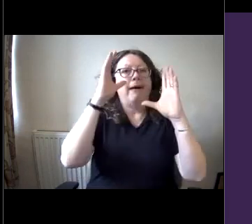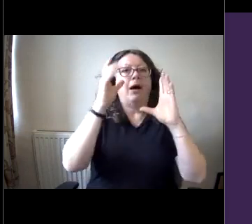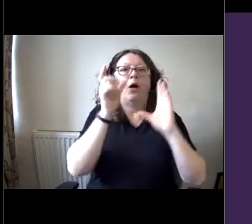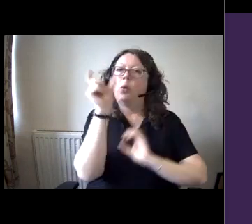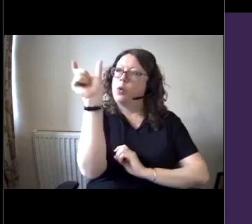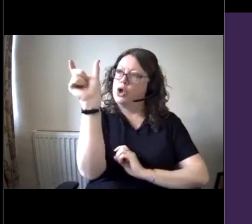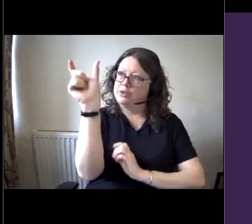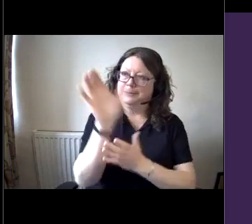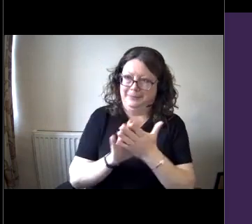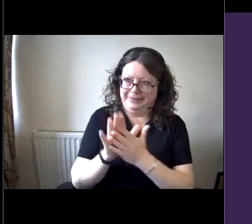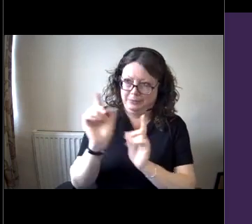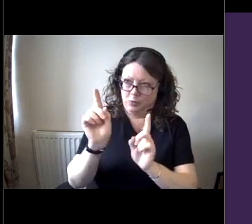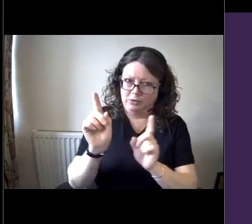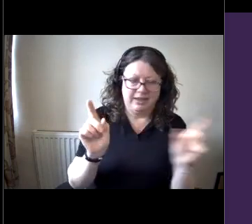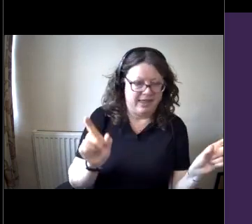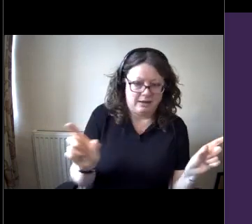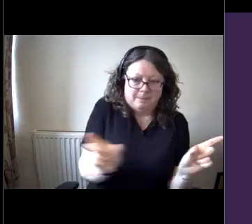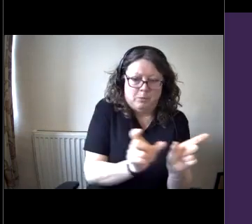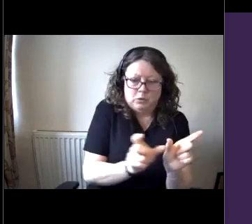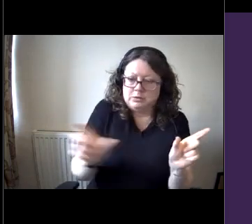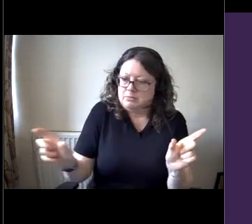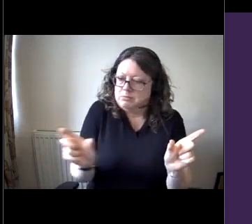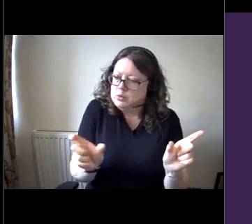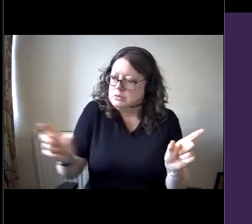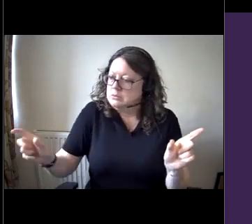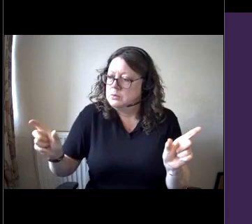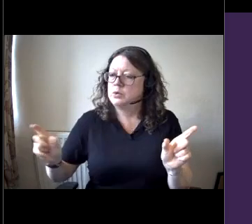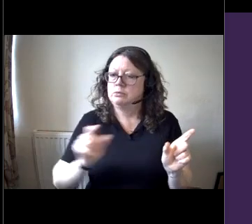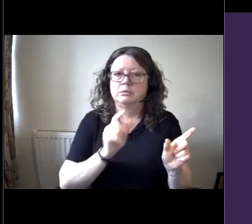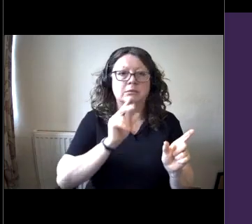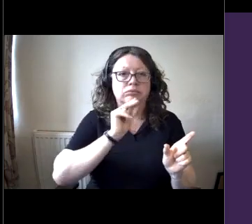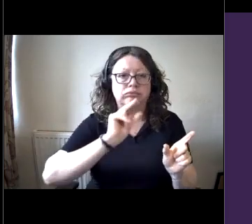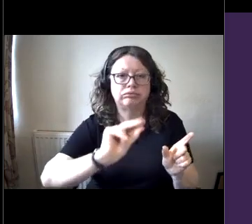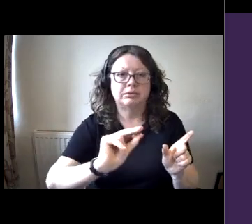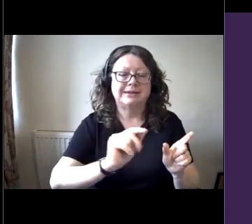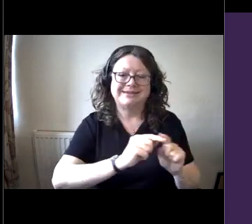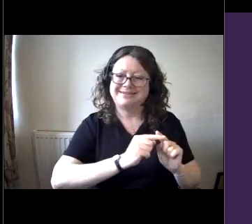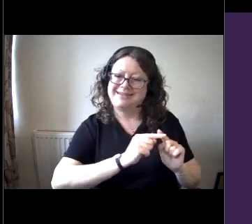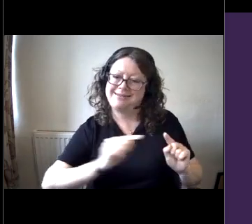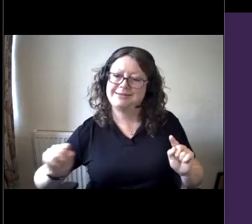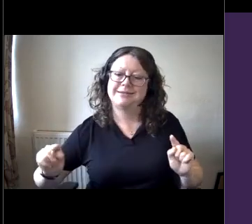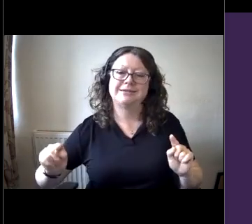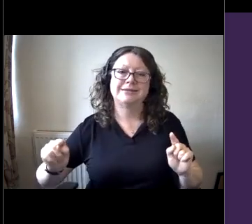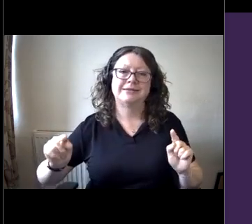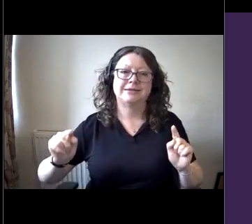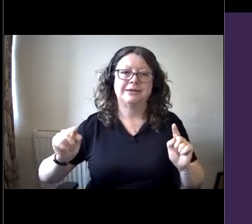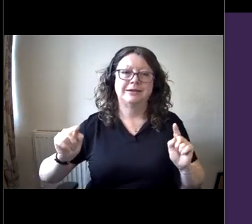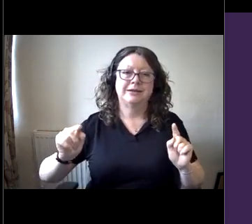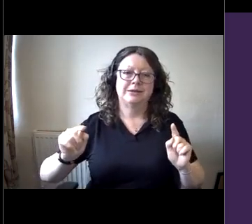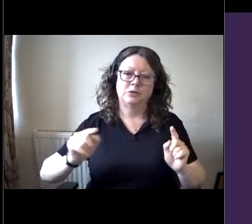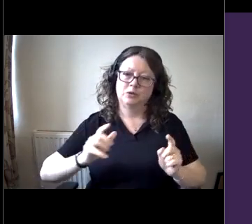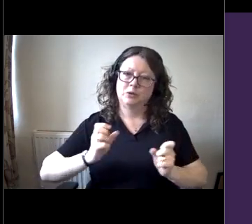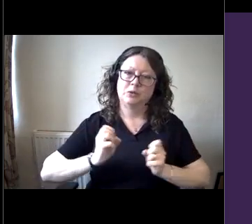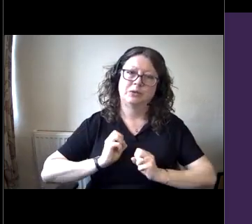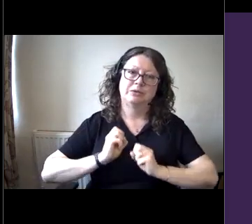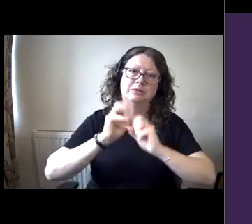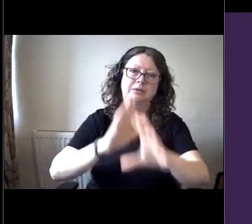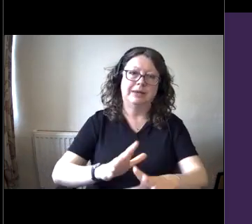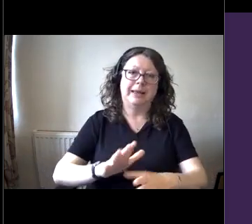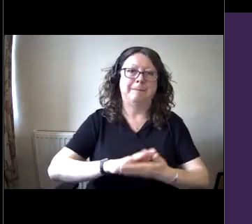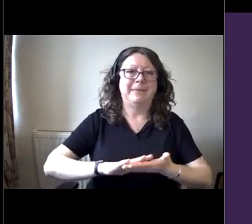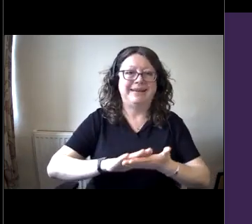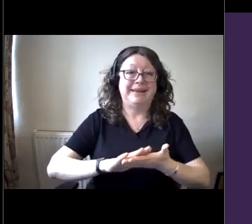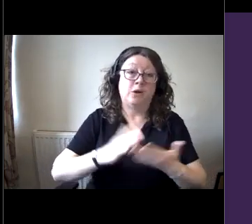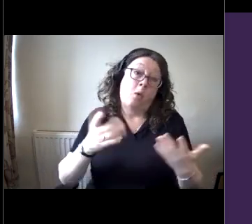them together in sentences so that they're bits that we can put together to convey or